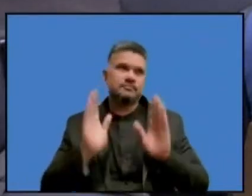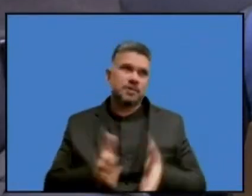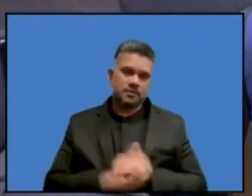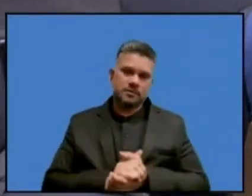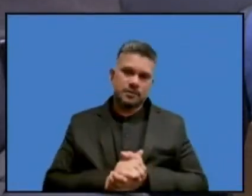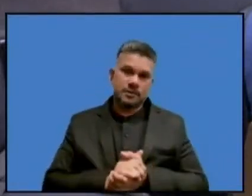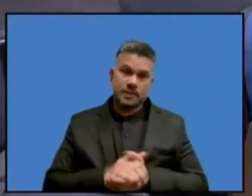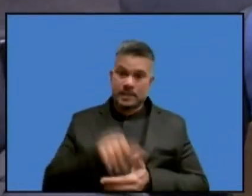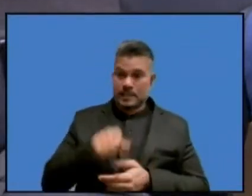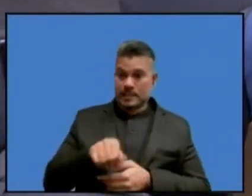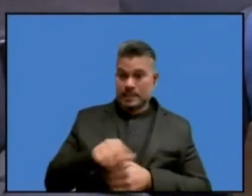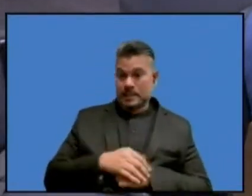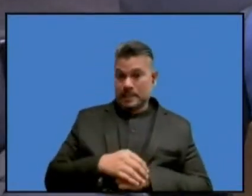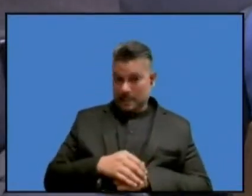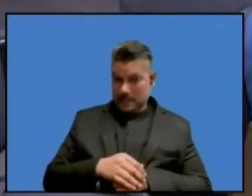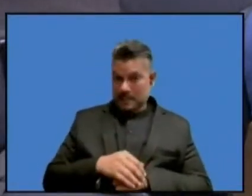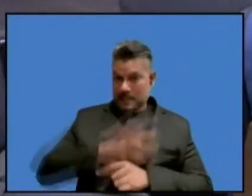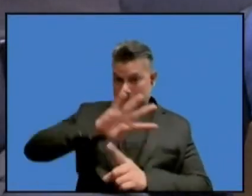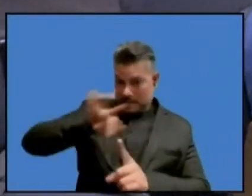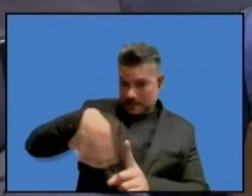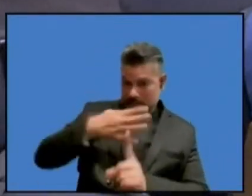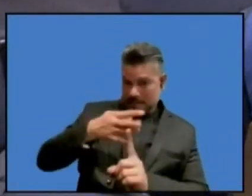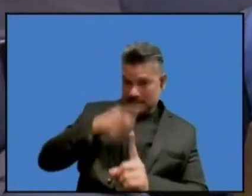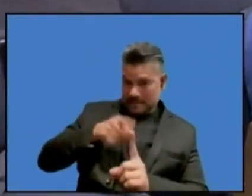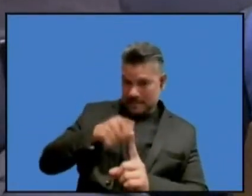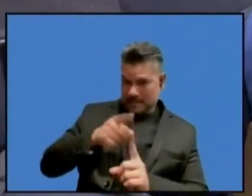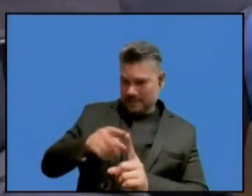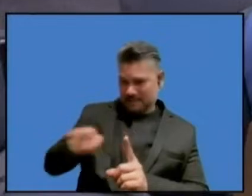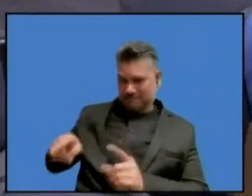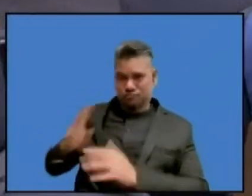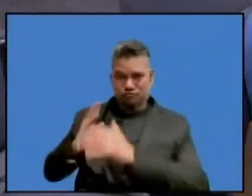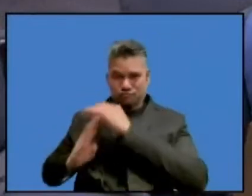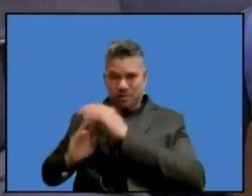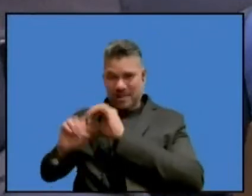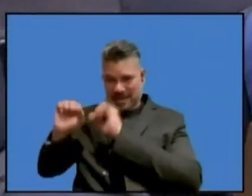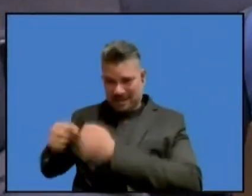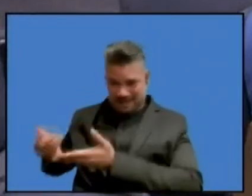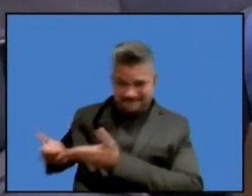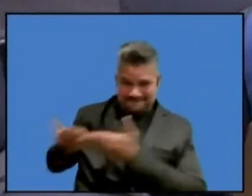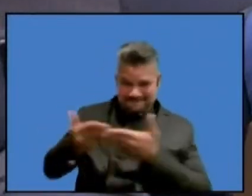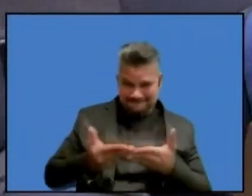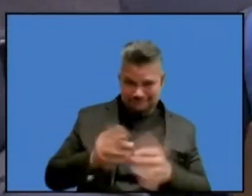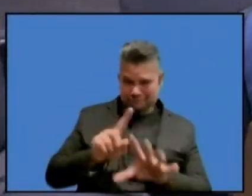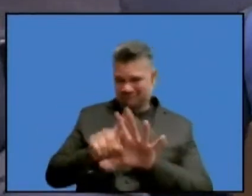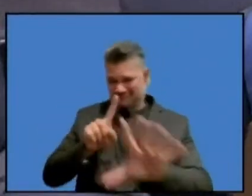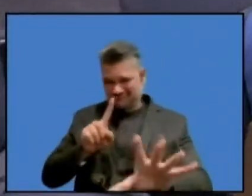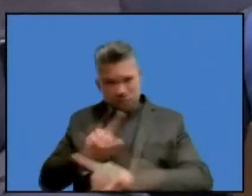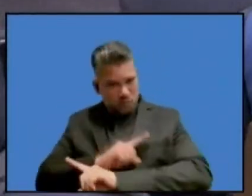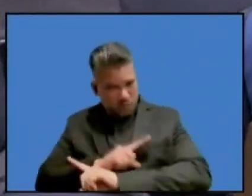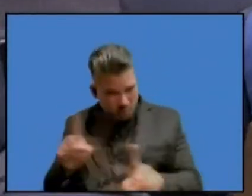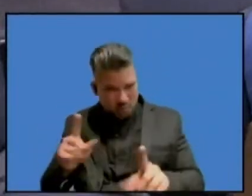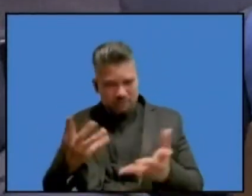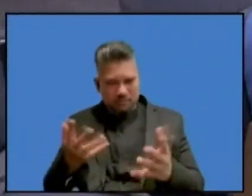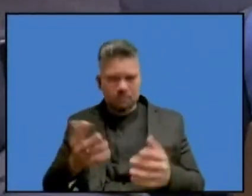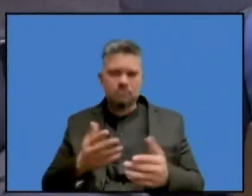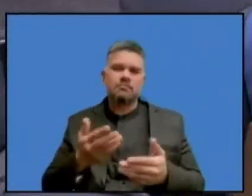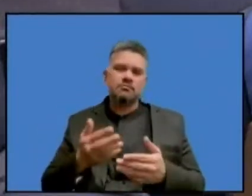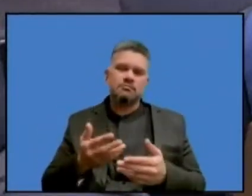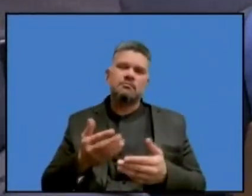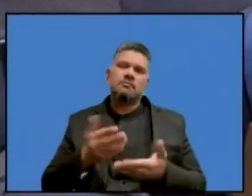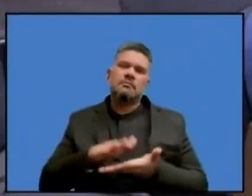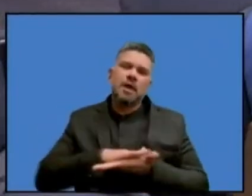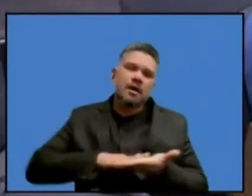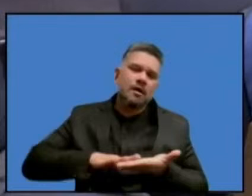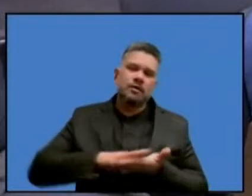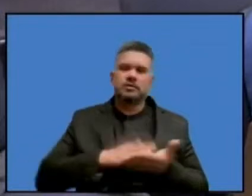development objectives and leave no one behind, access to basic services must first be ensured. However, in the